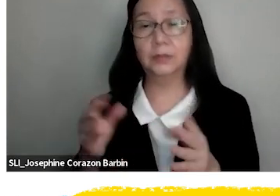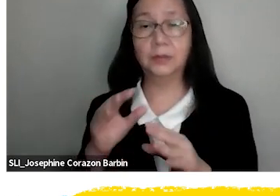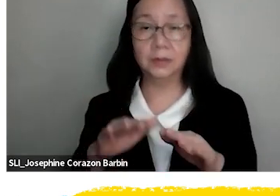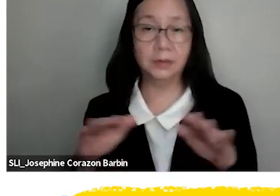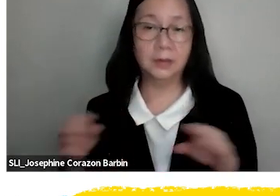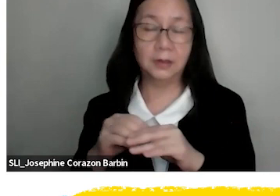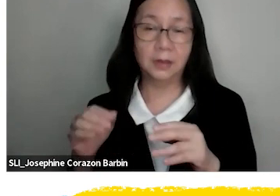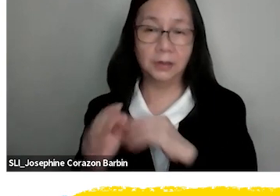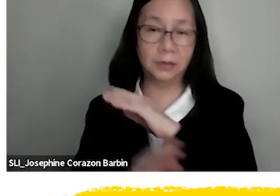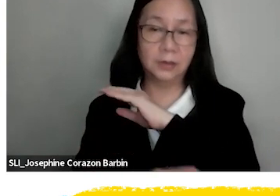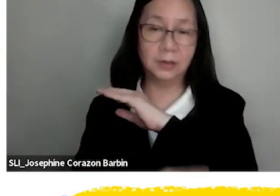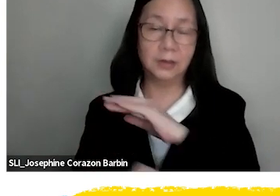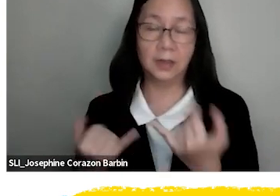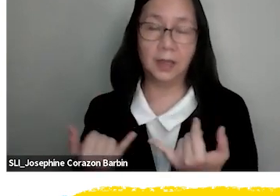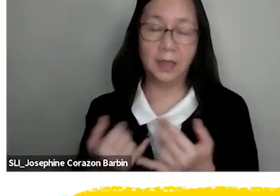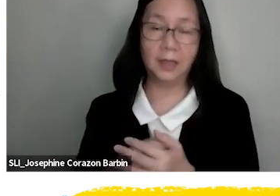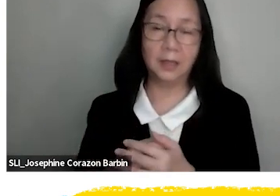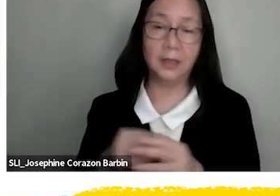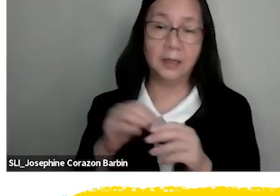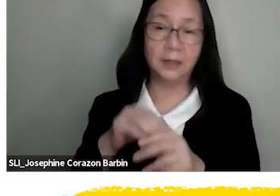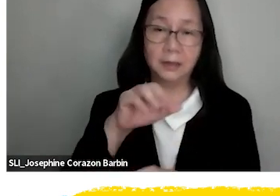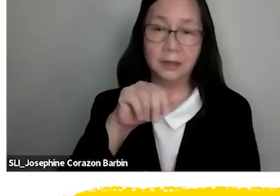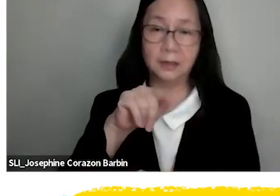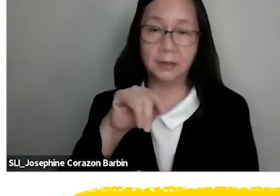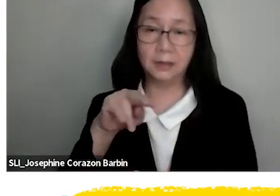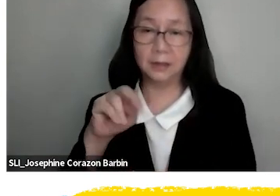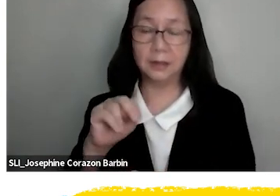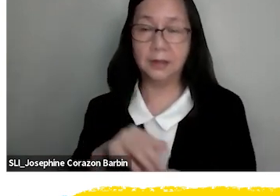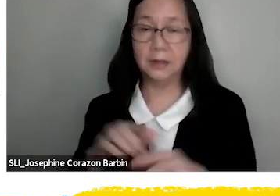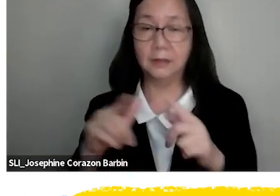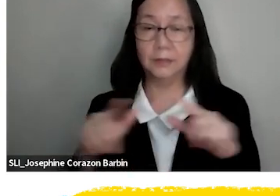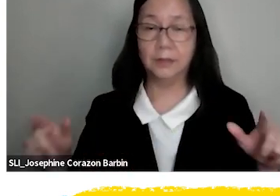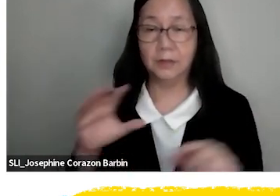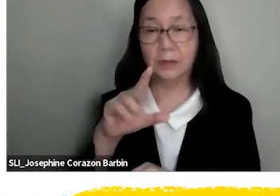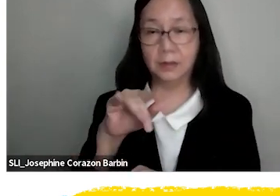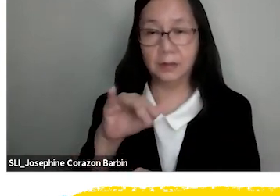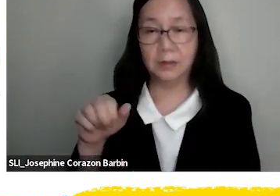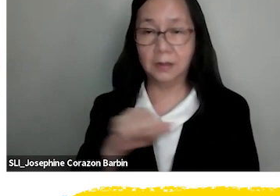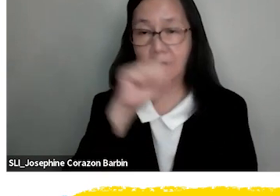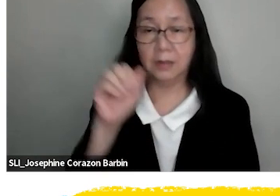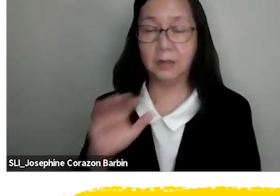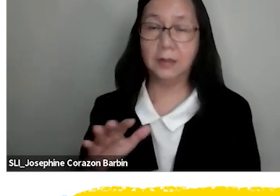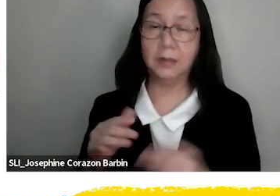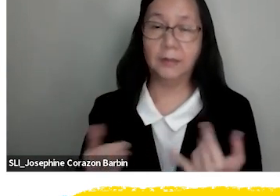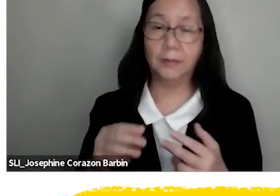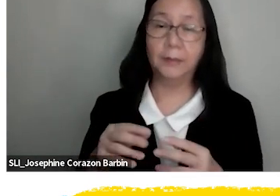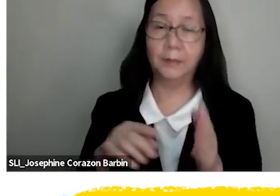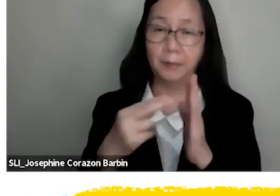country. And on the ASEAN level, CSC Asia play a very important